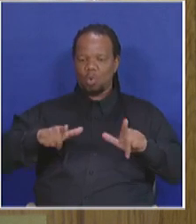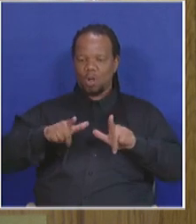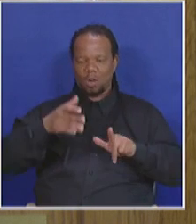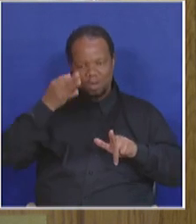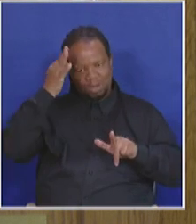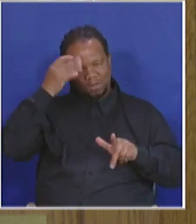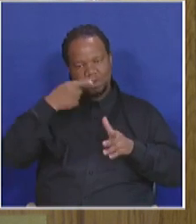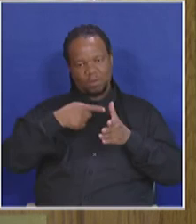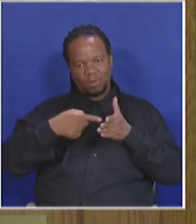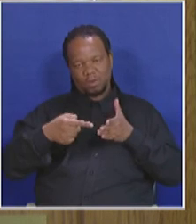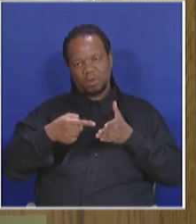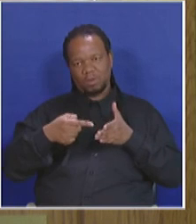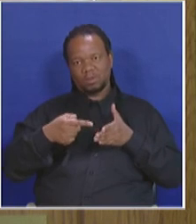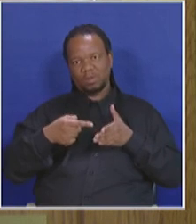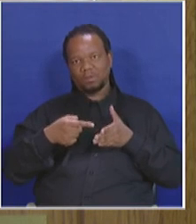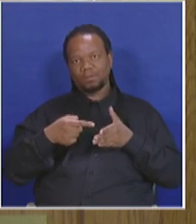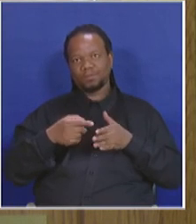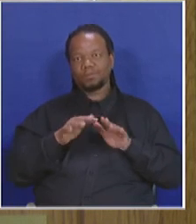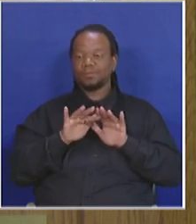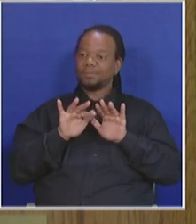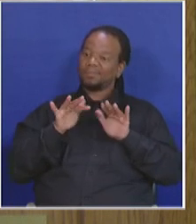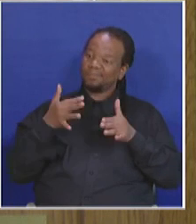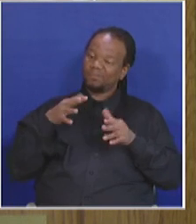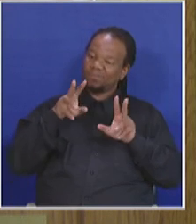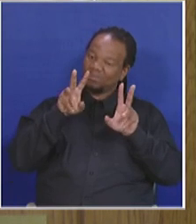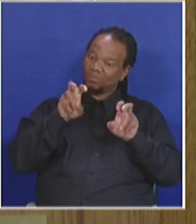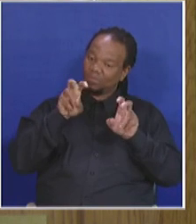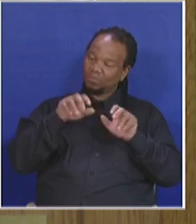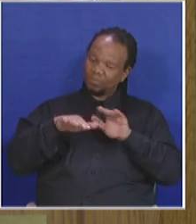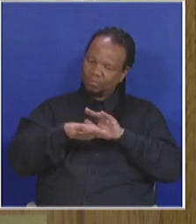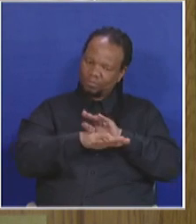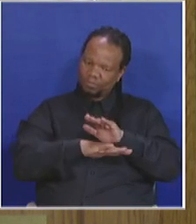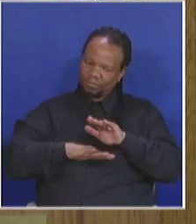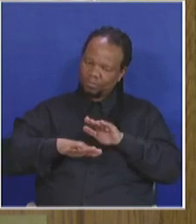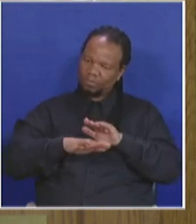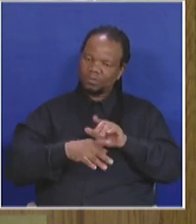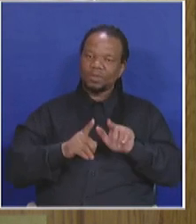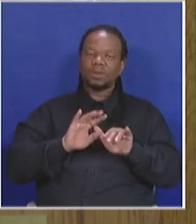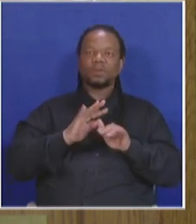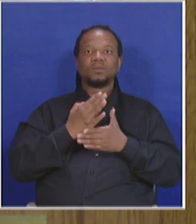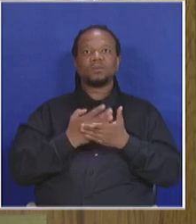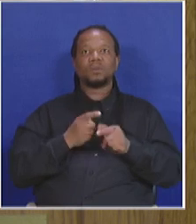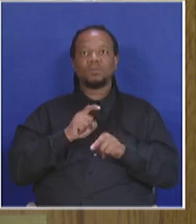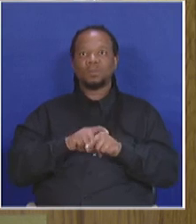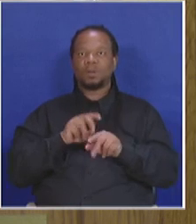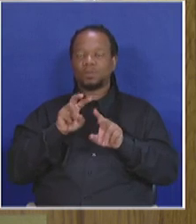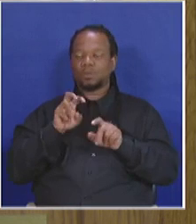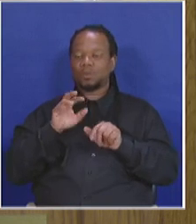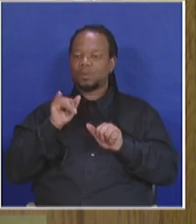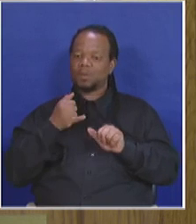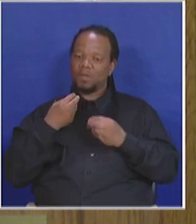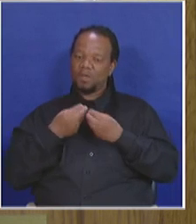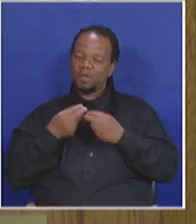usually the matters that obtain from the ground are matters which sometimes fall squarely on the